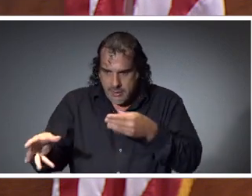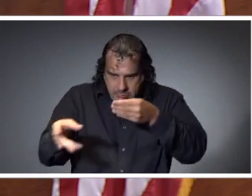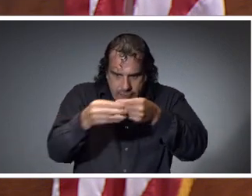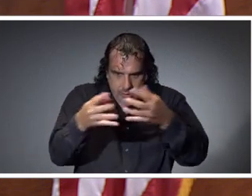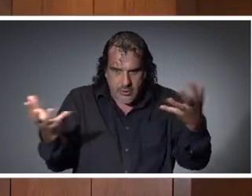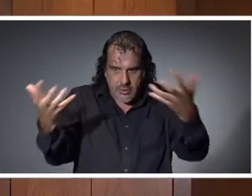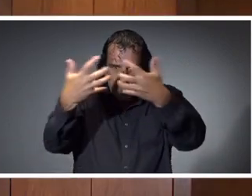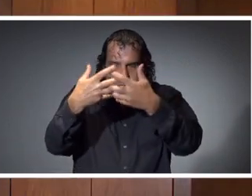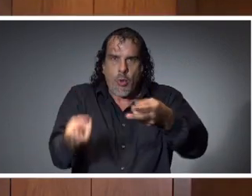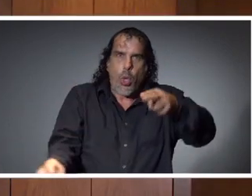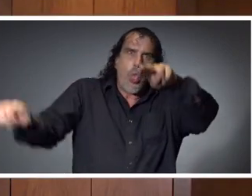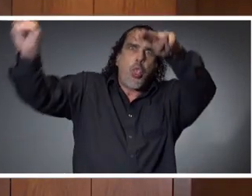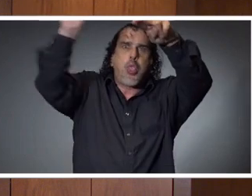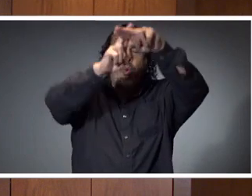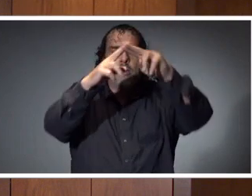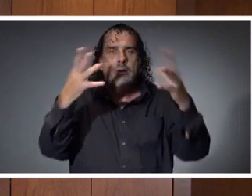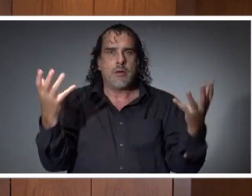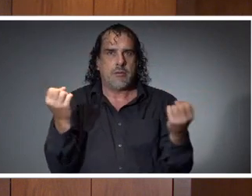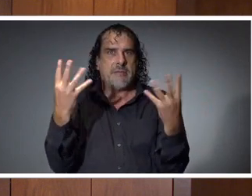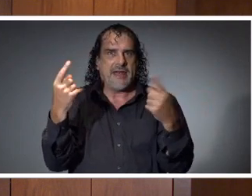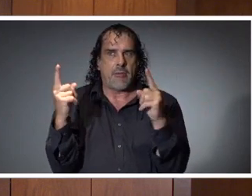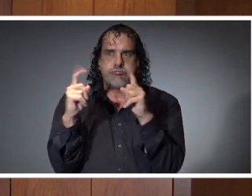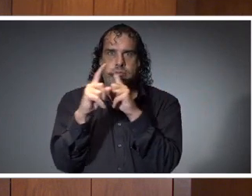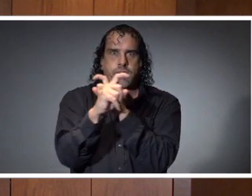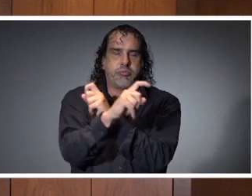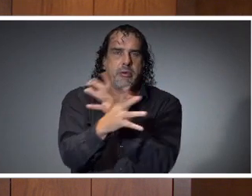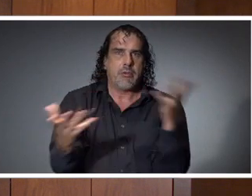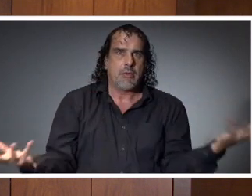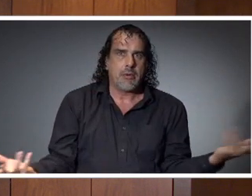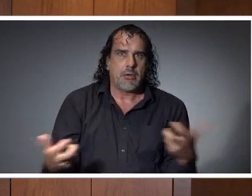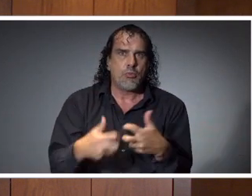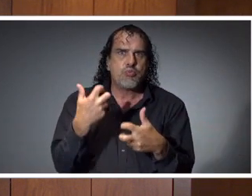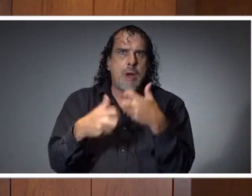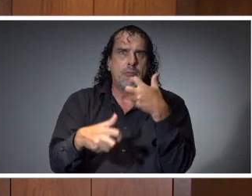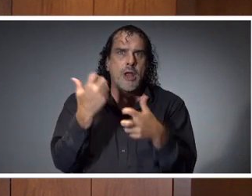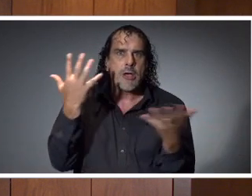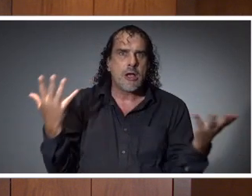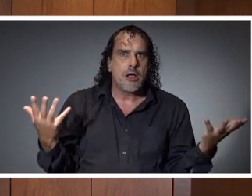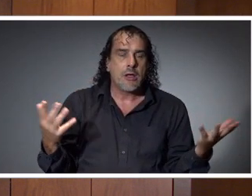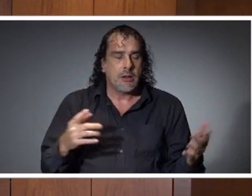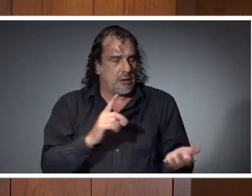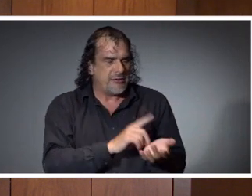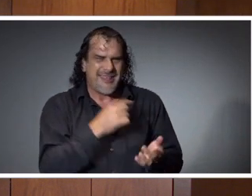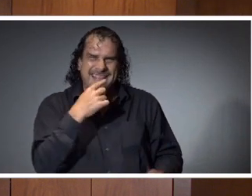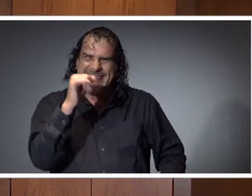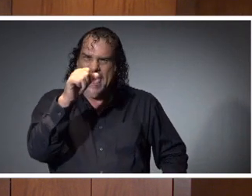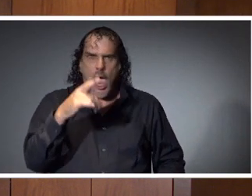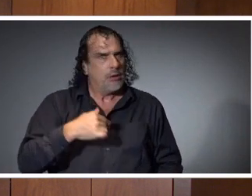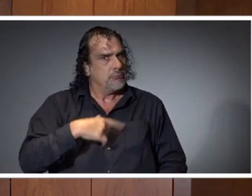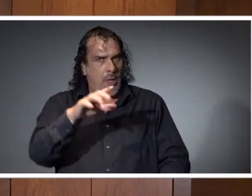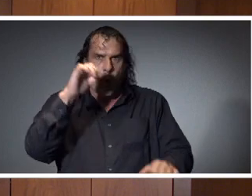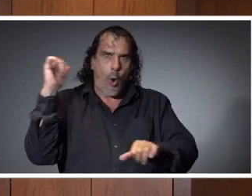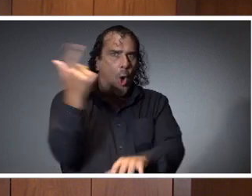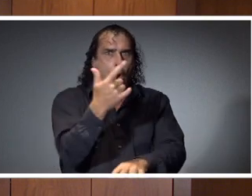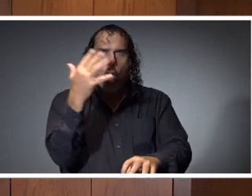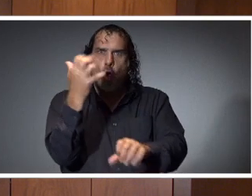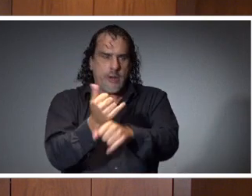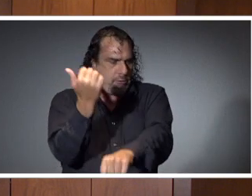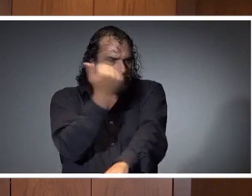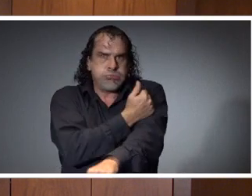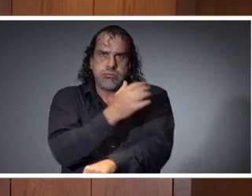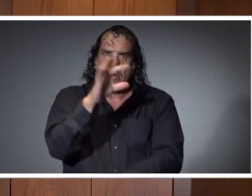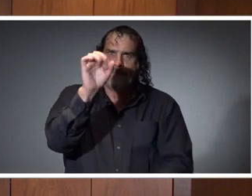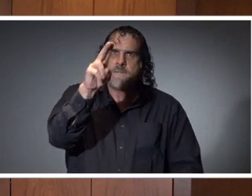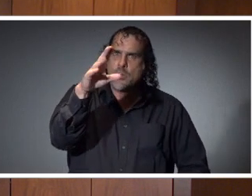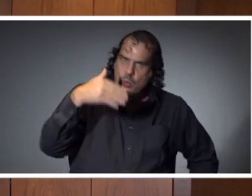virus. And I agree wholeheartedly. Everybody needs to get a flu vaccine. That's the easiest first step.